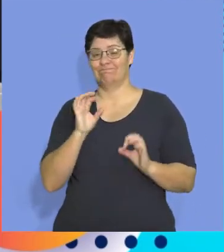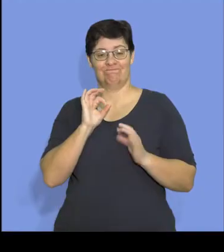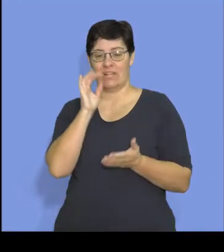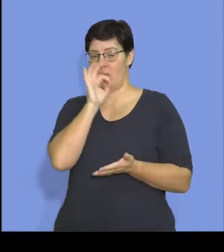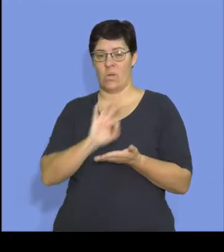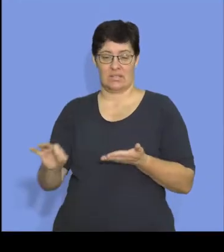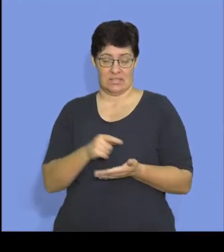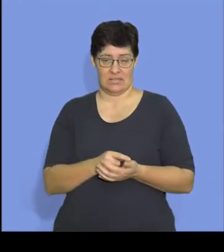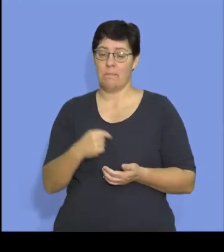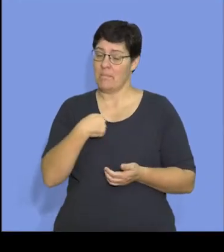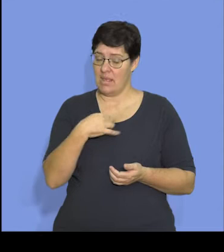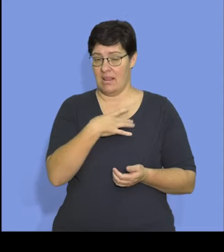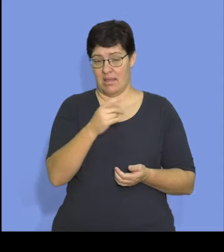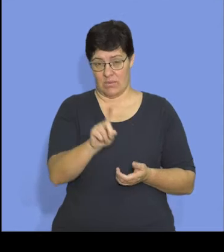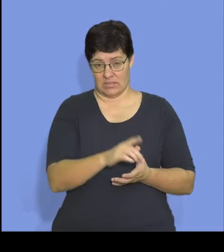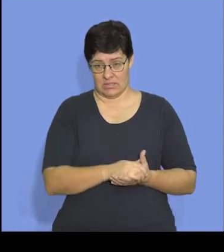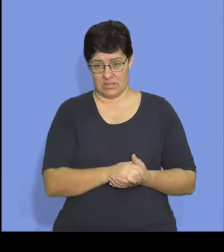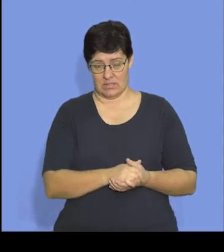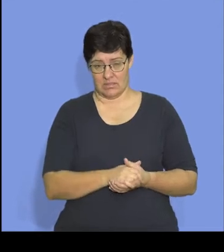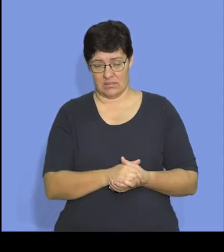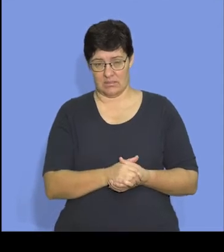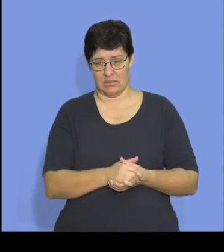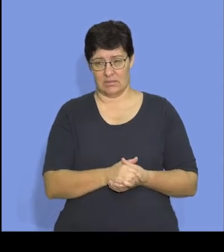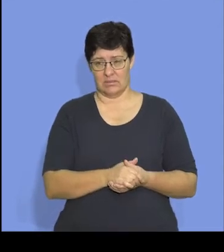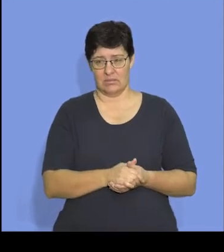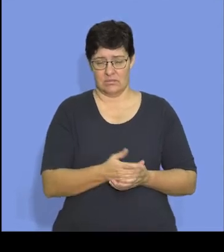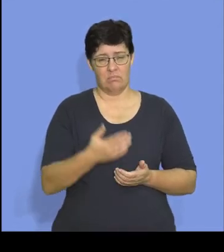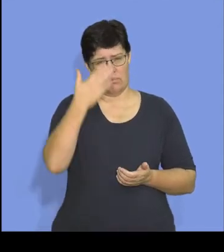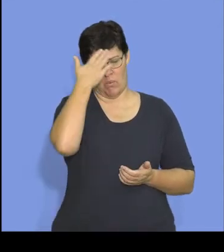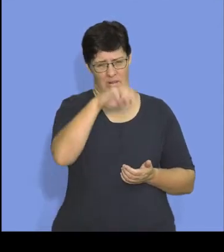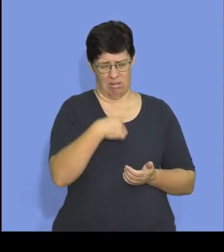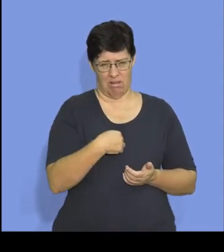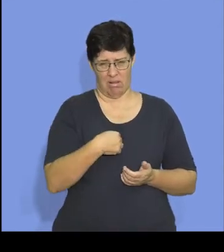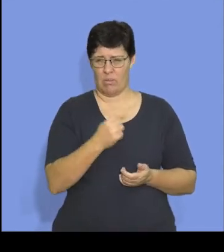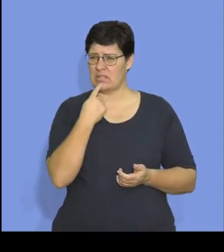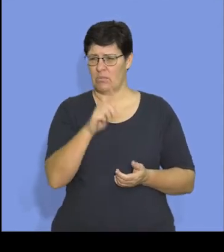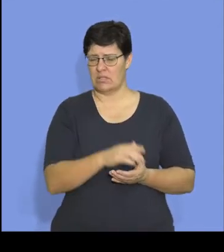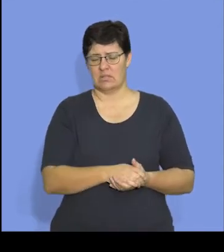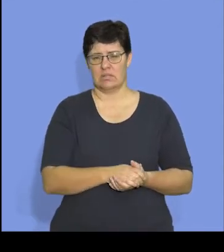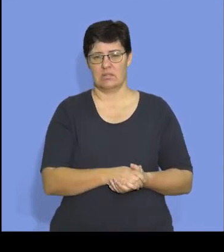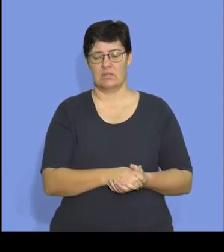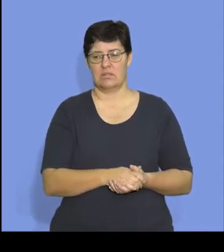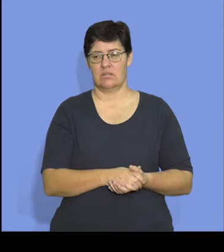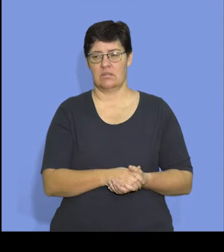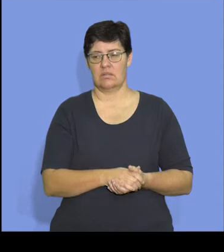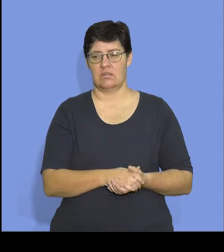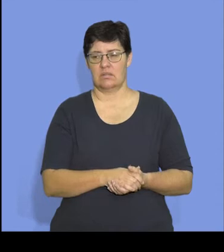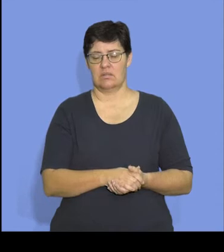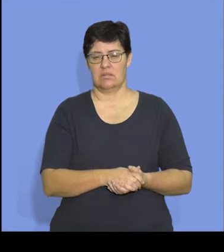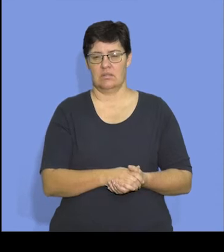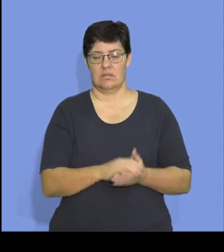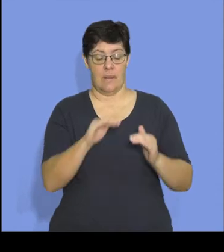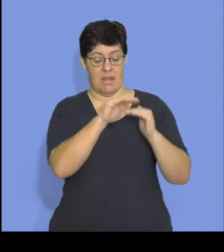I like to draw a little sketch so I know what they're saying. So they're saying to me, I've got